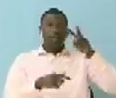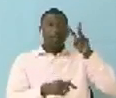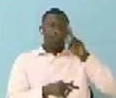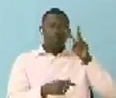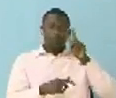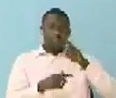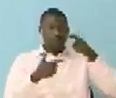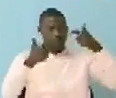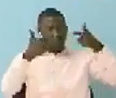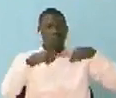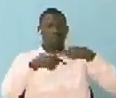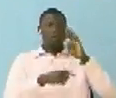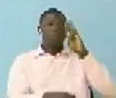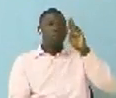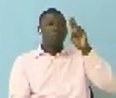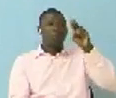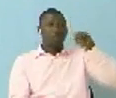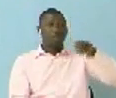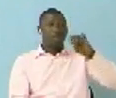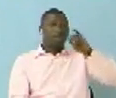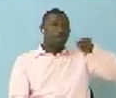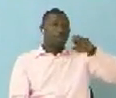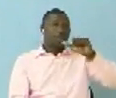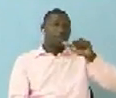Bunja Dabo la CDRO Bundi.